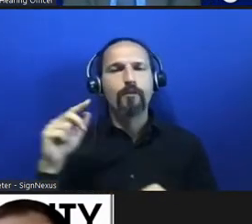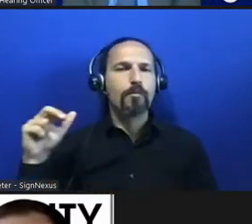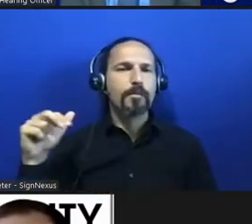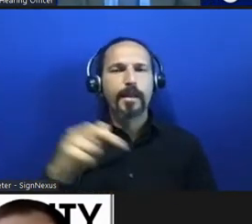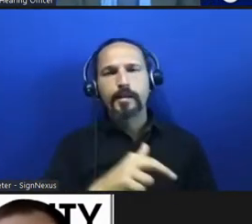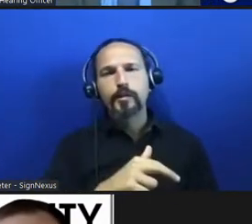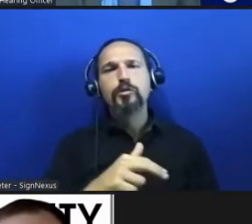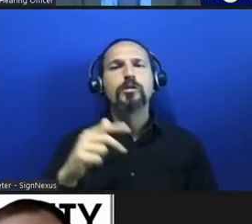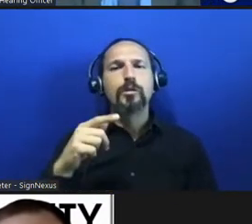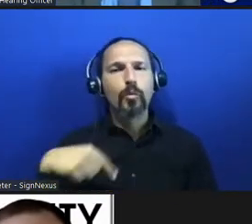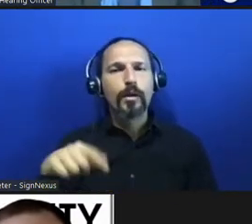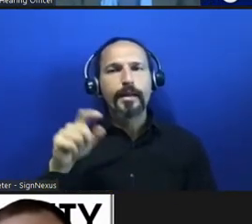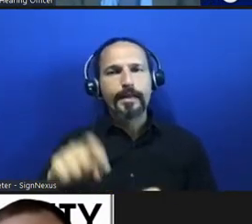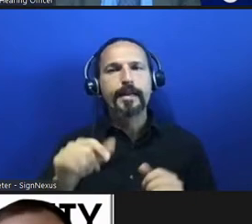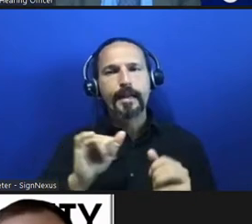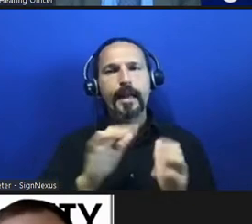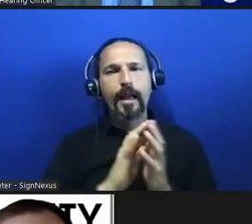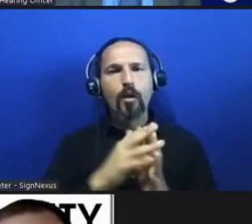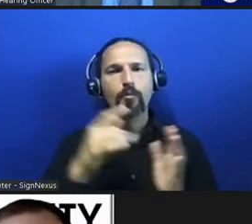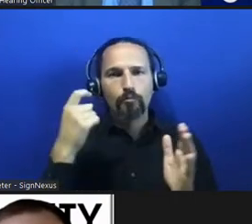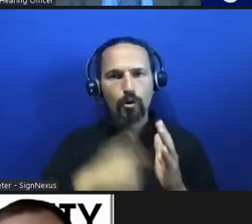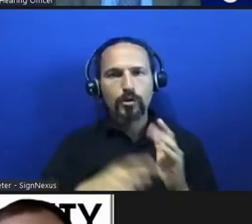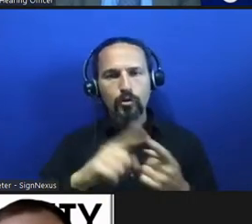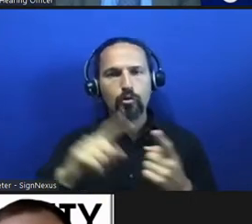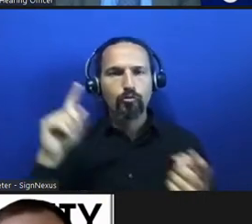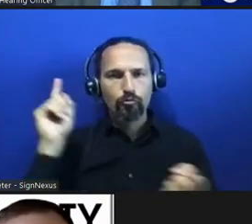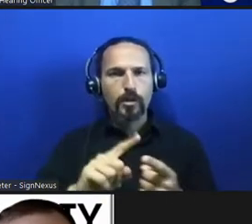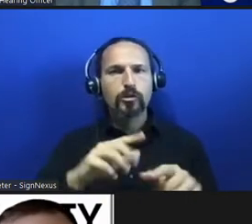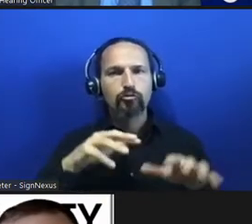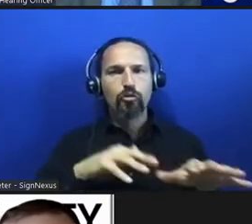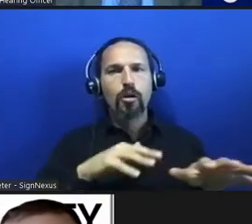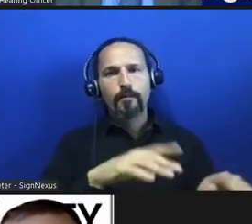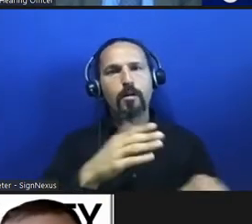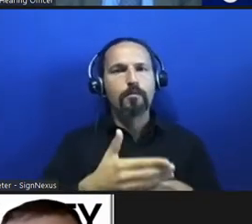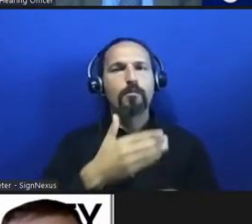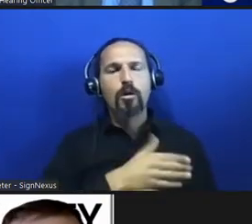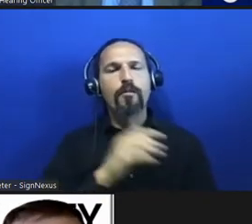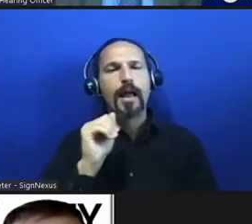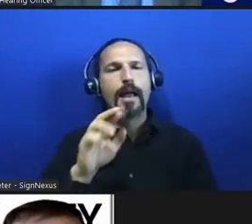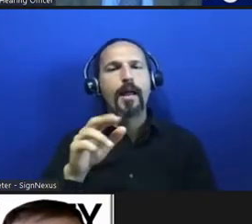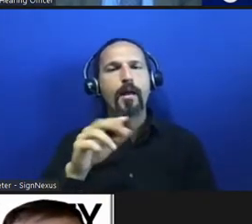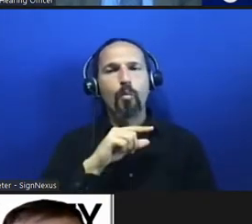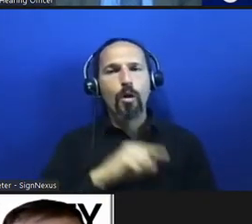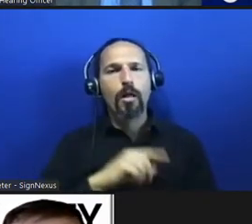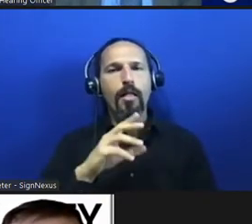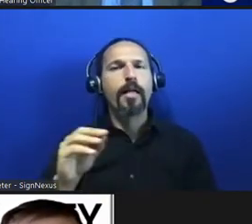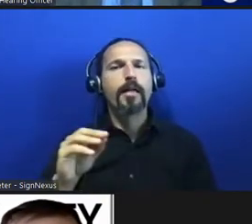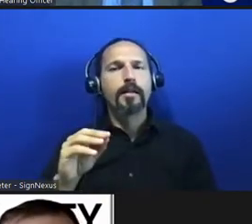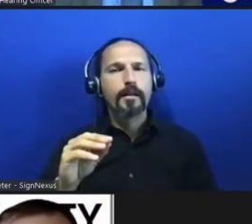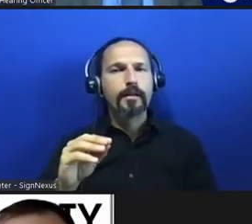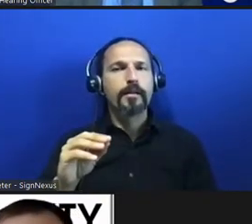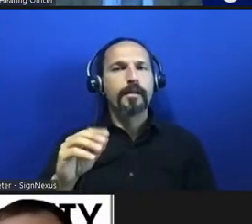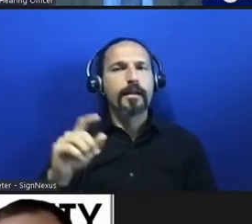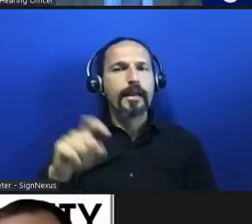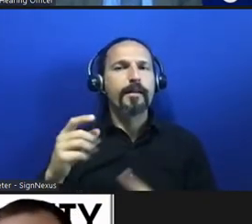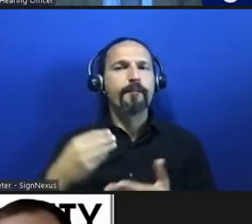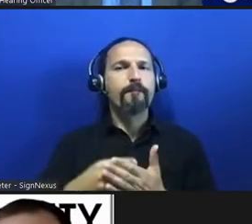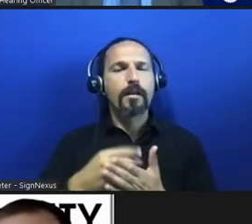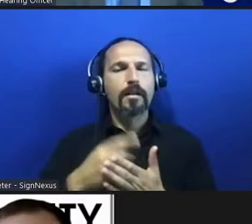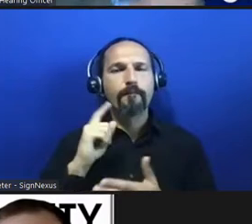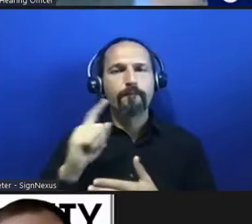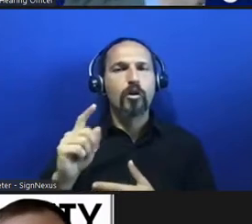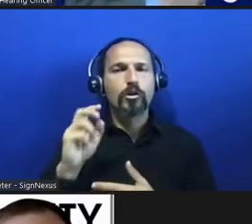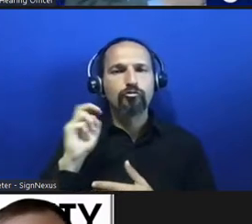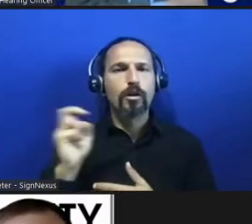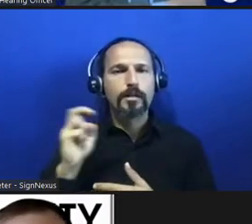we need congestion pricing to reduce traffic improve air quality and raise needed funds for Transit